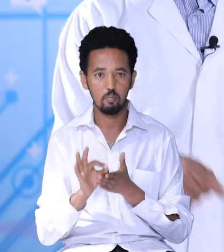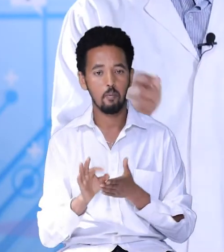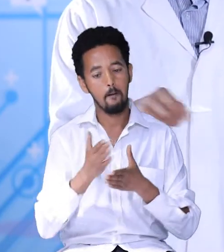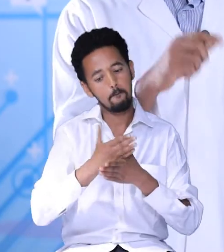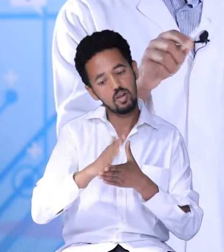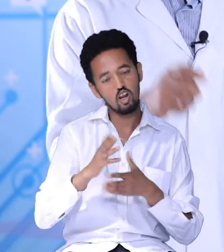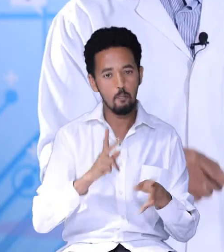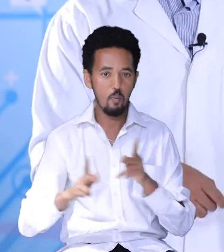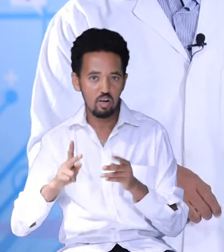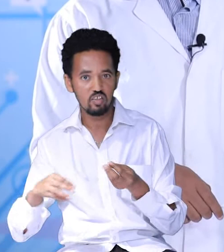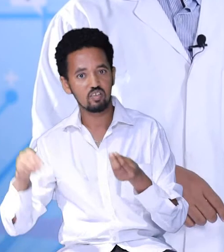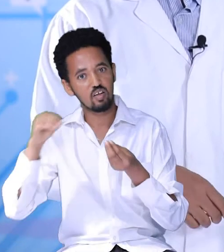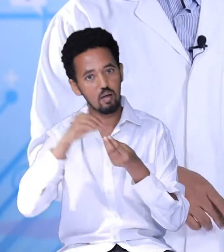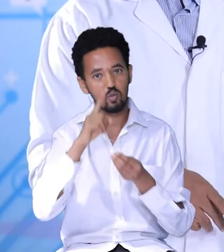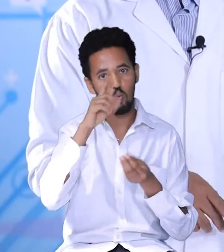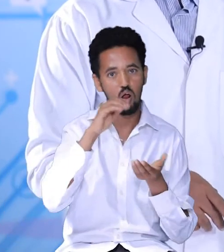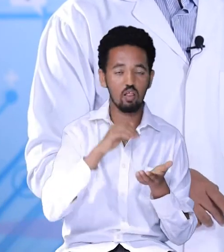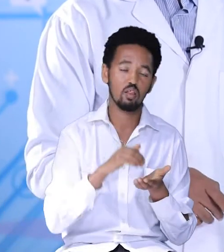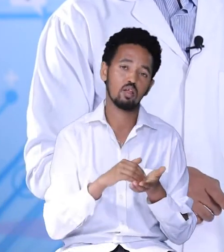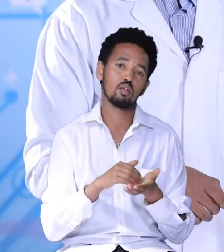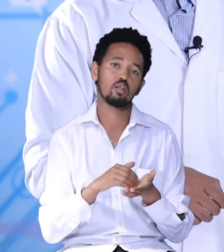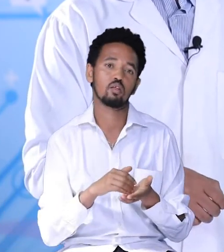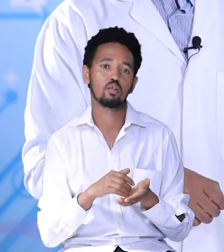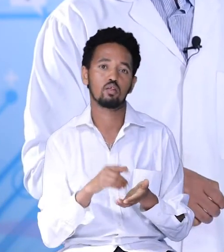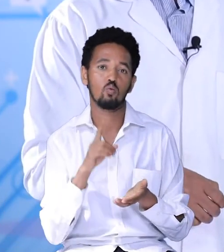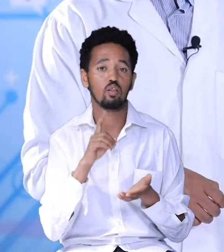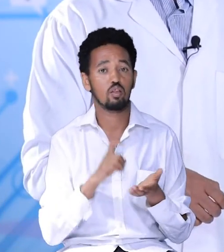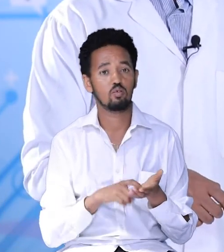population times 1000.